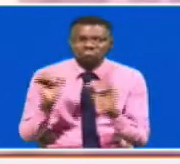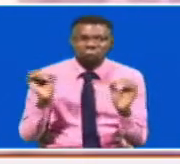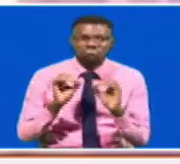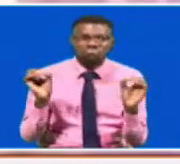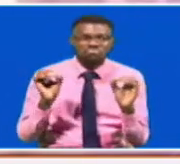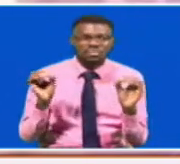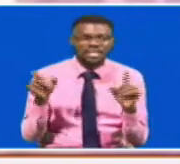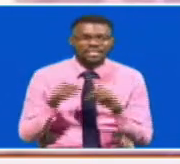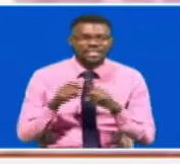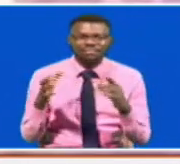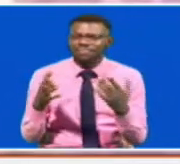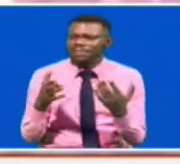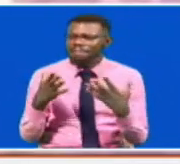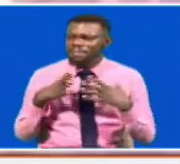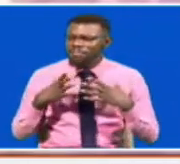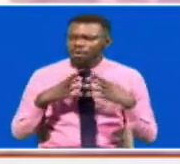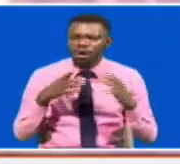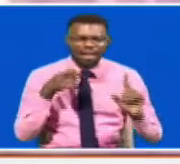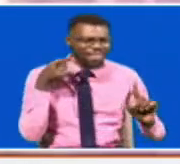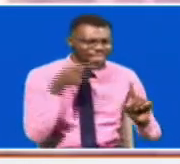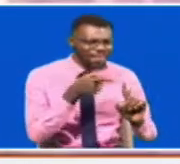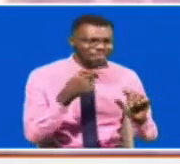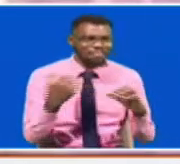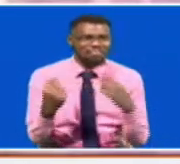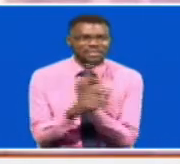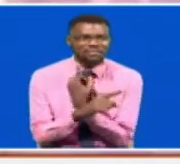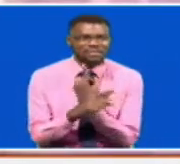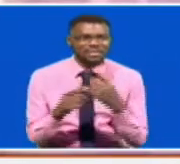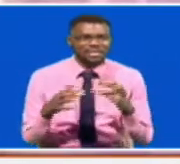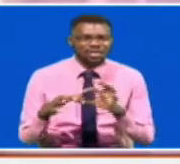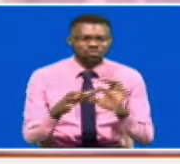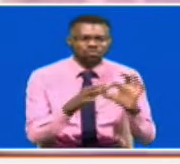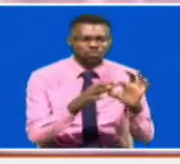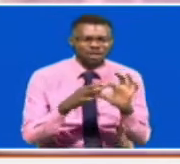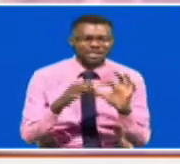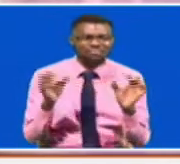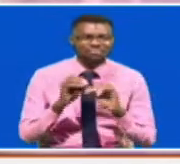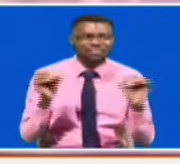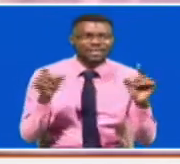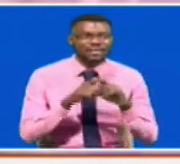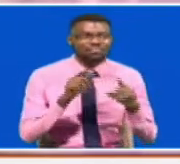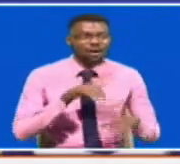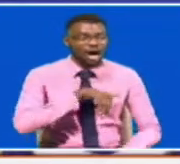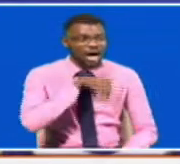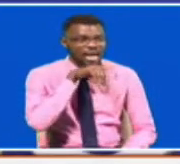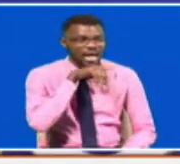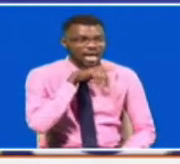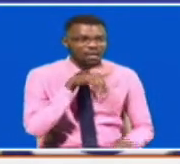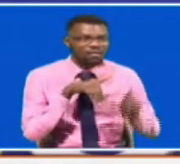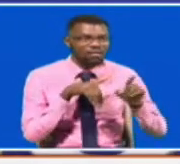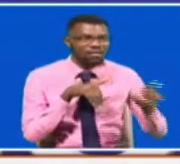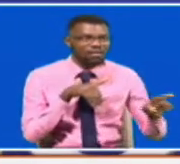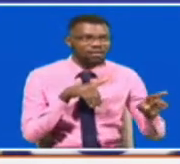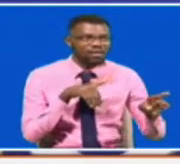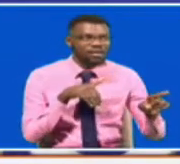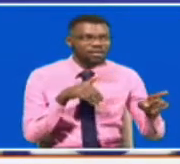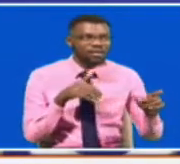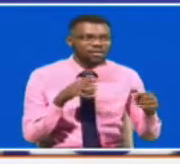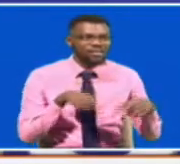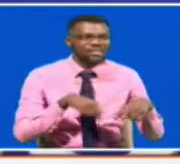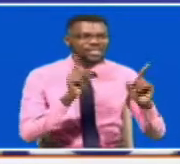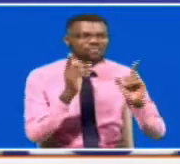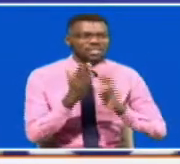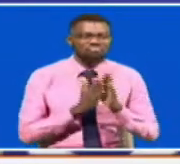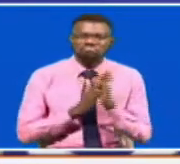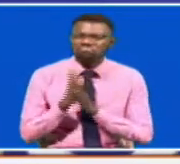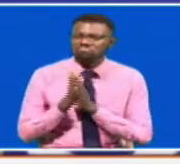in clash of ambitions, and utterly disunited. He claims that their candidate, Raila Odinga, did not take particular interest